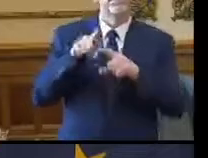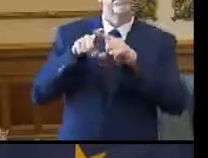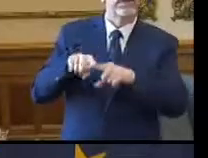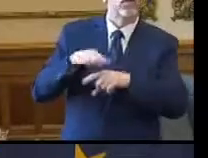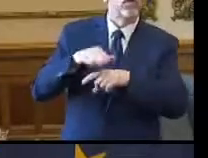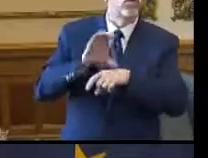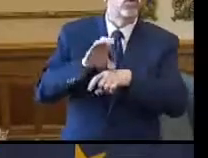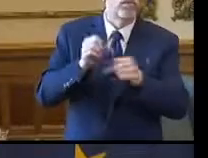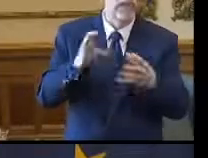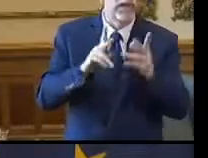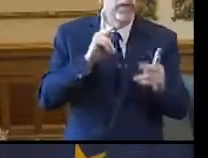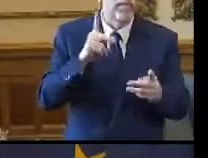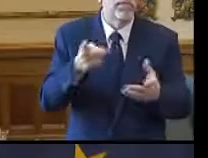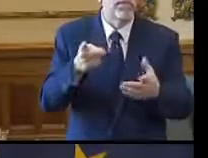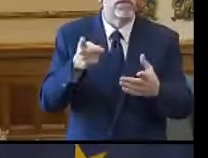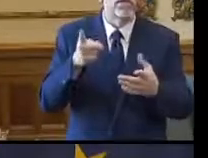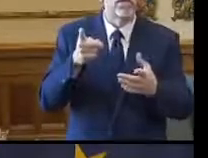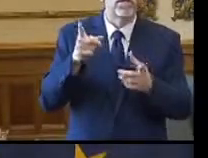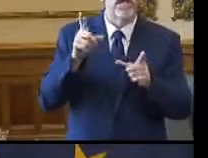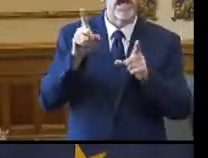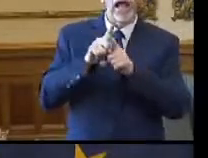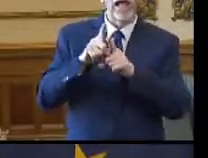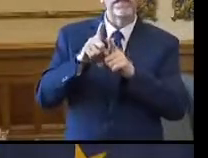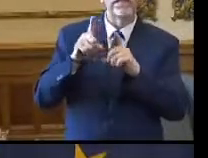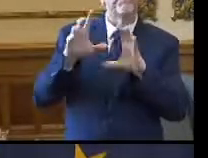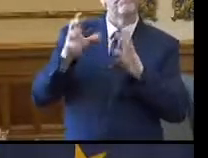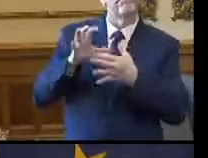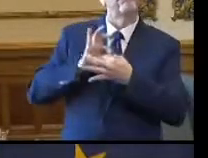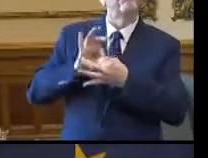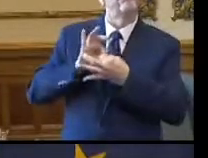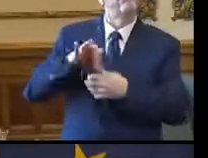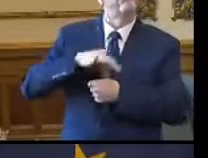church as a body, not as a building. So please,